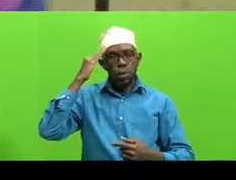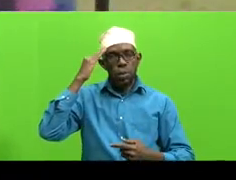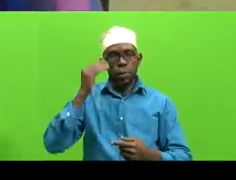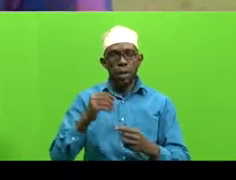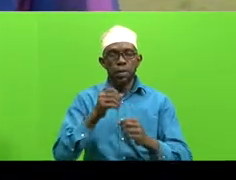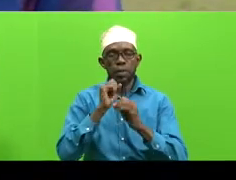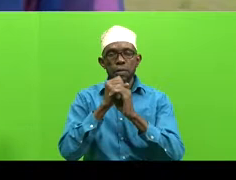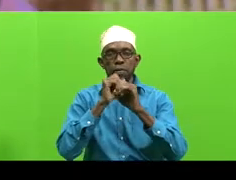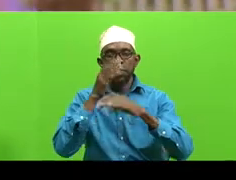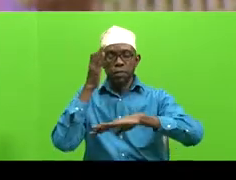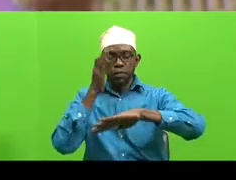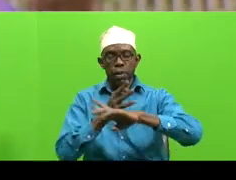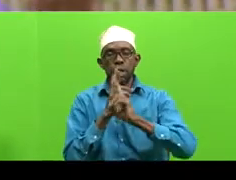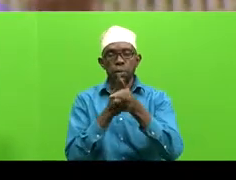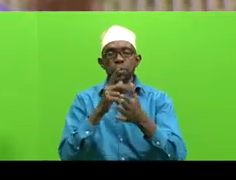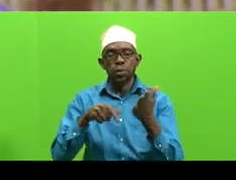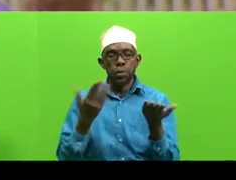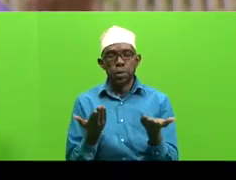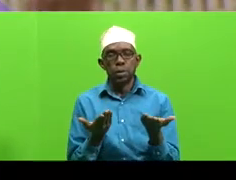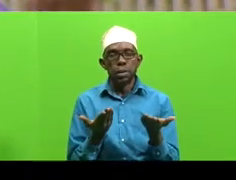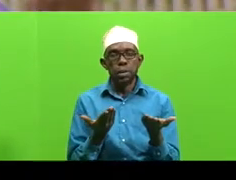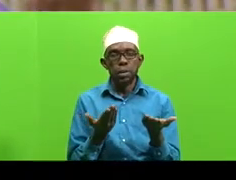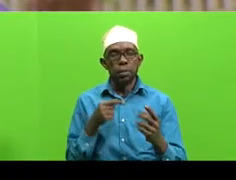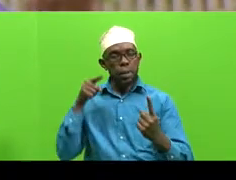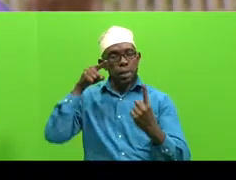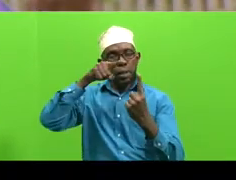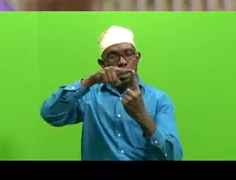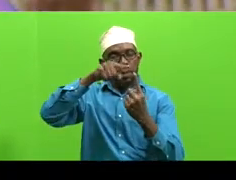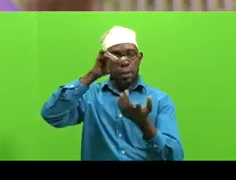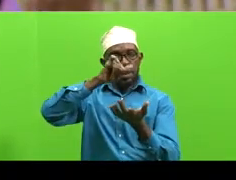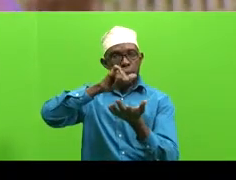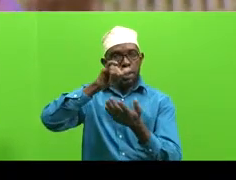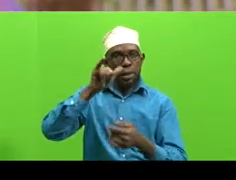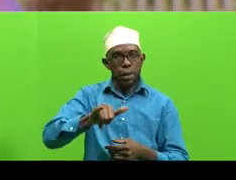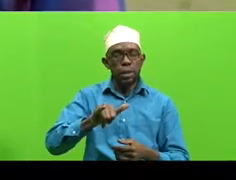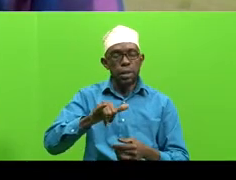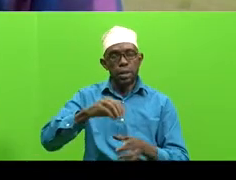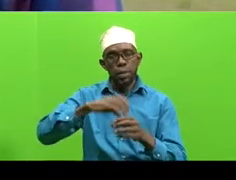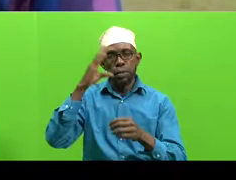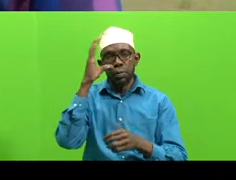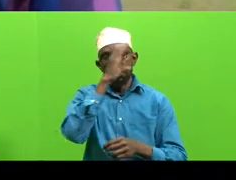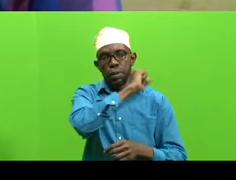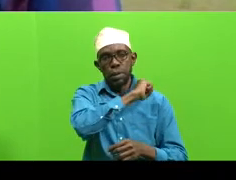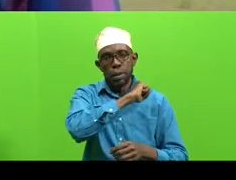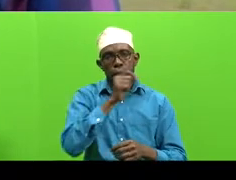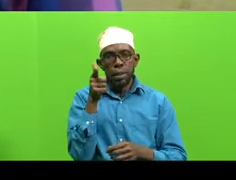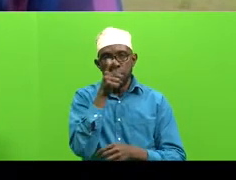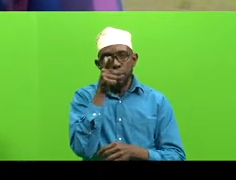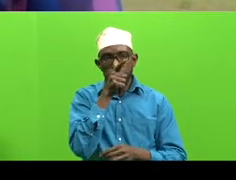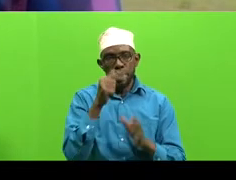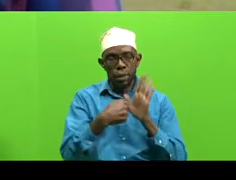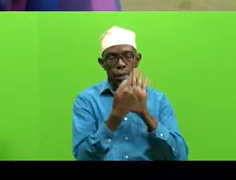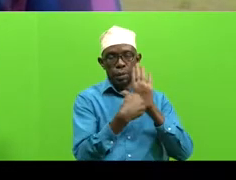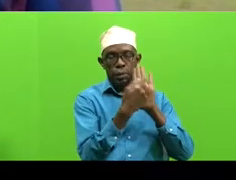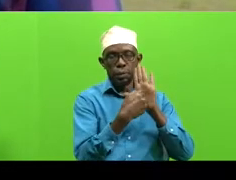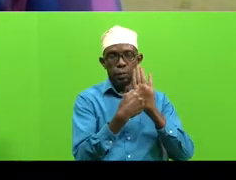of fake news in itself. And I would point that to the level of alertness in the media industry,